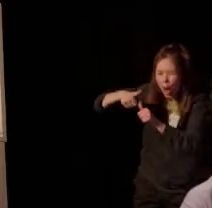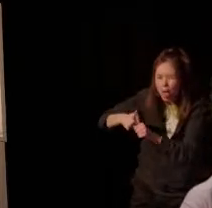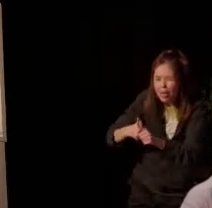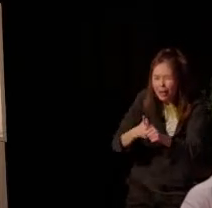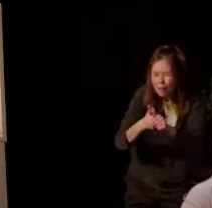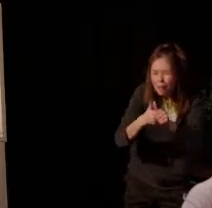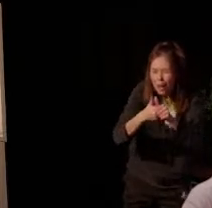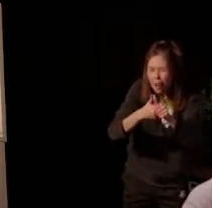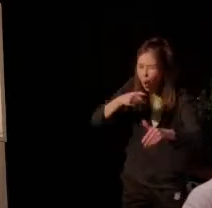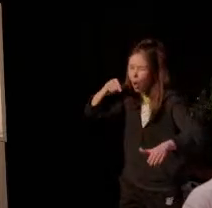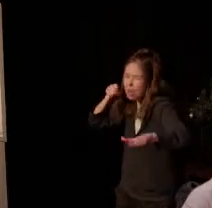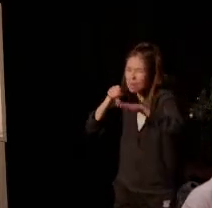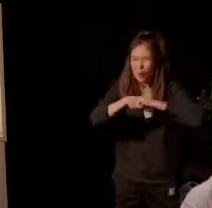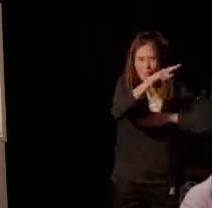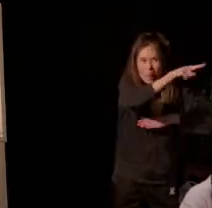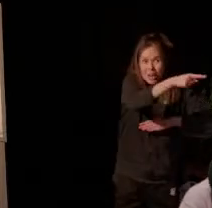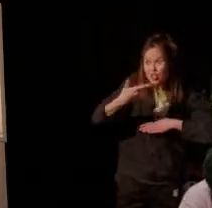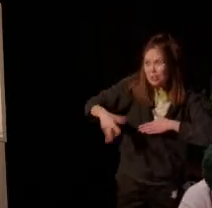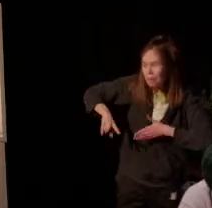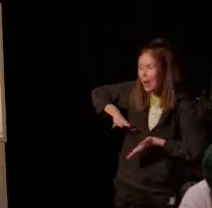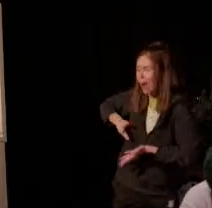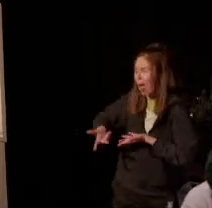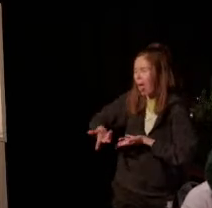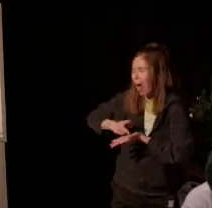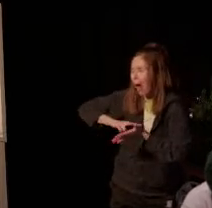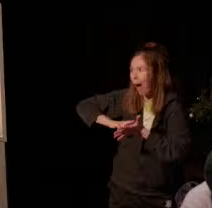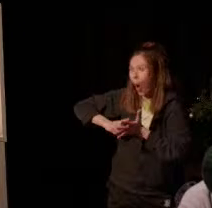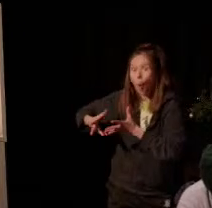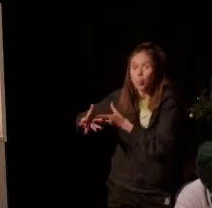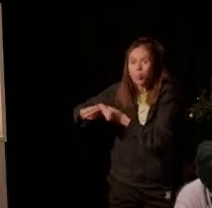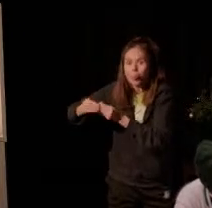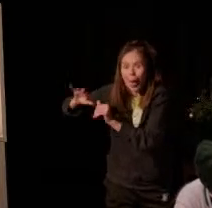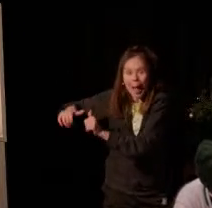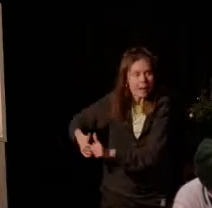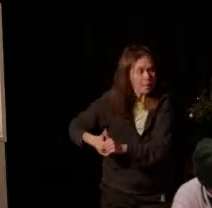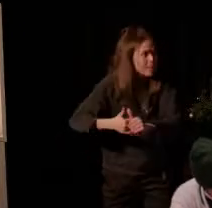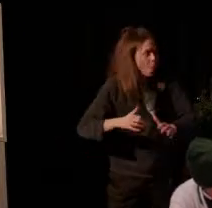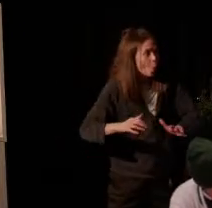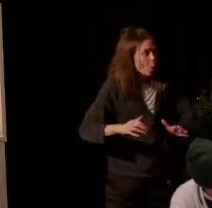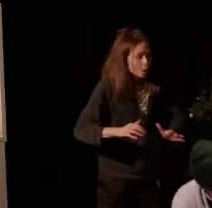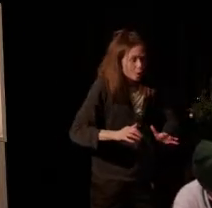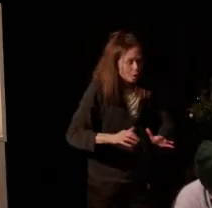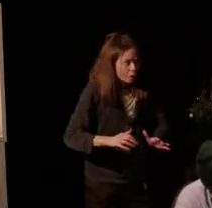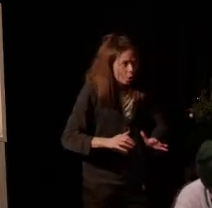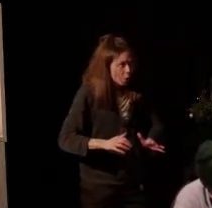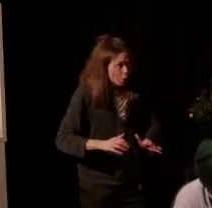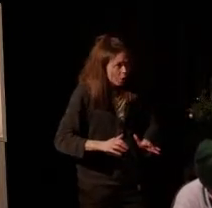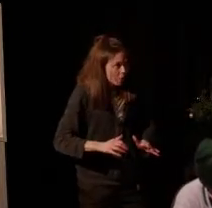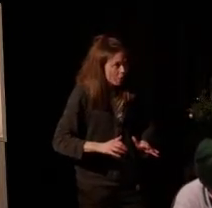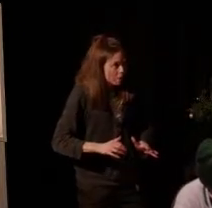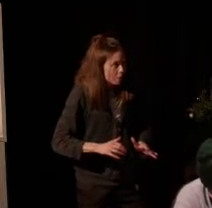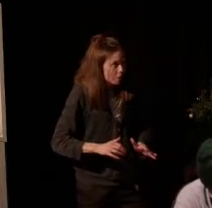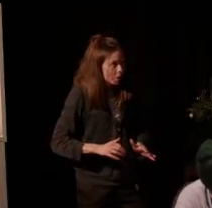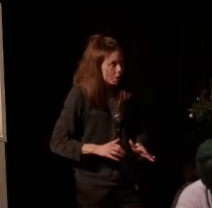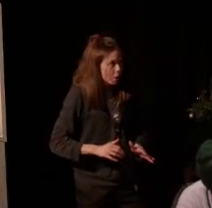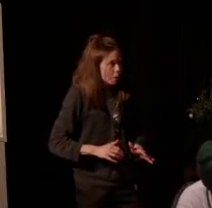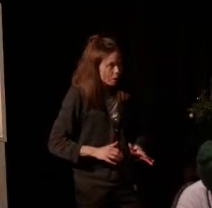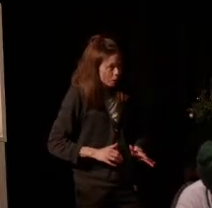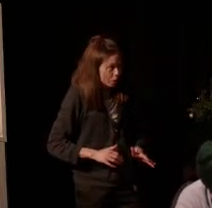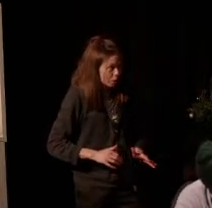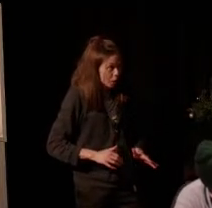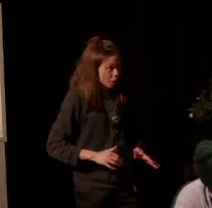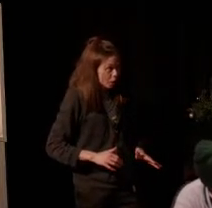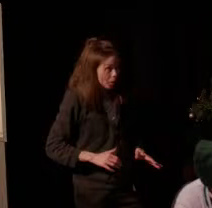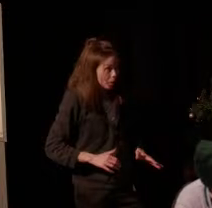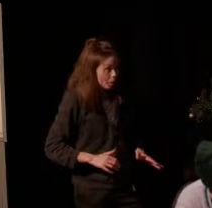exposed by recent events, let it also be shown that you, Hermione, knew about their planned escape.